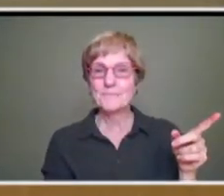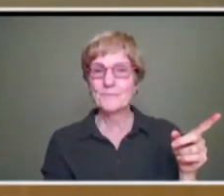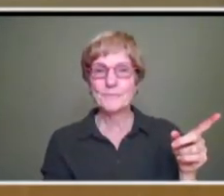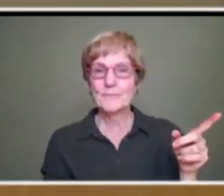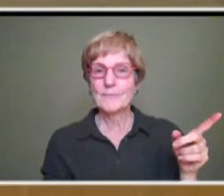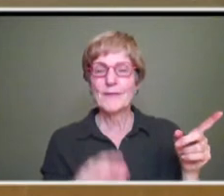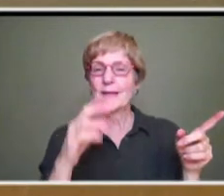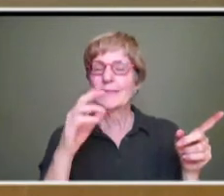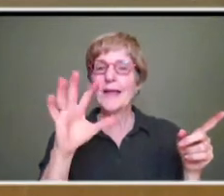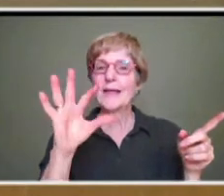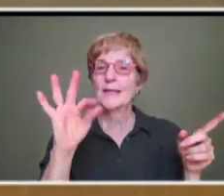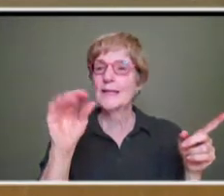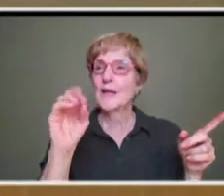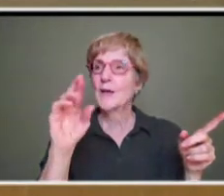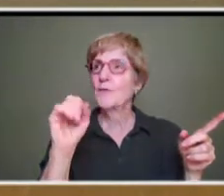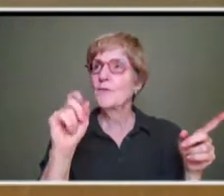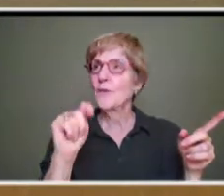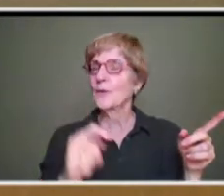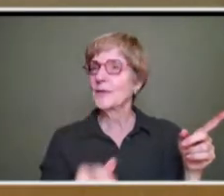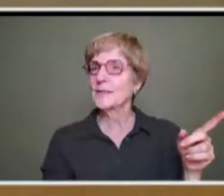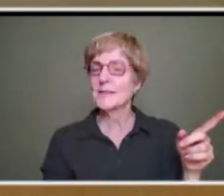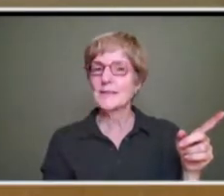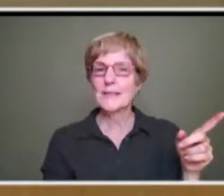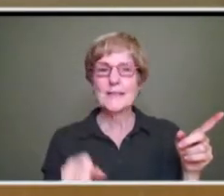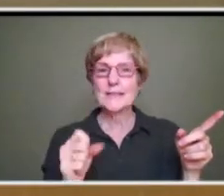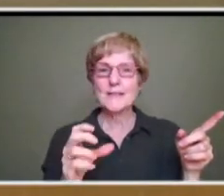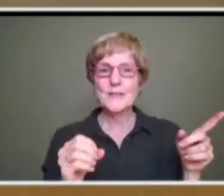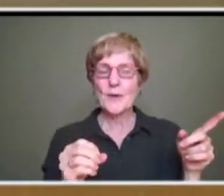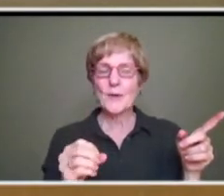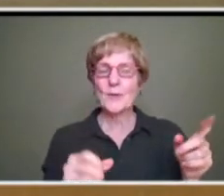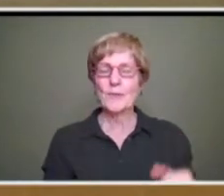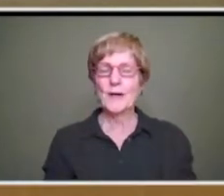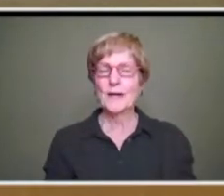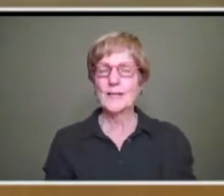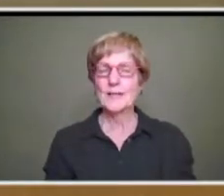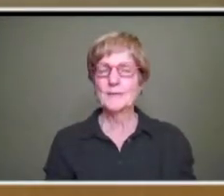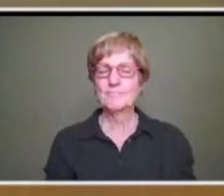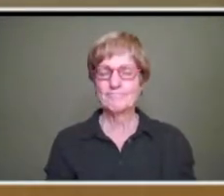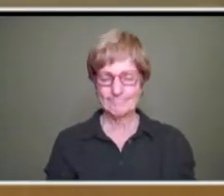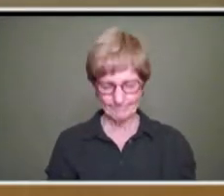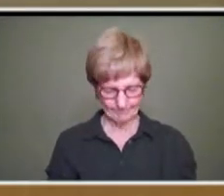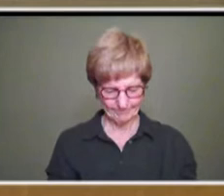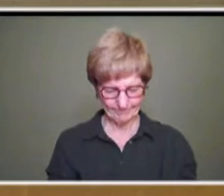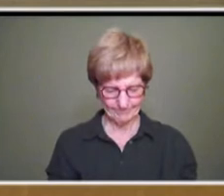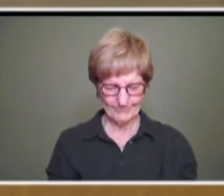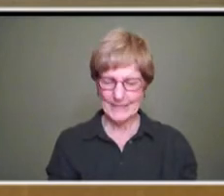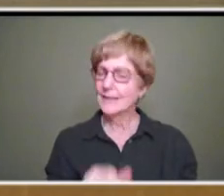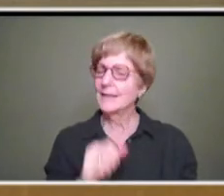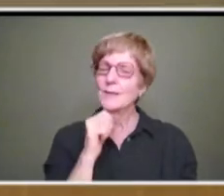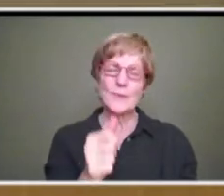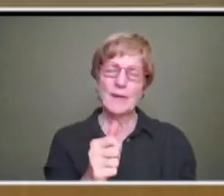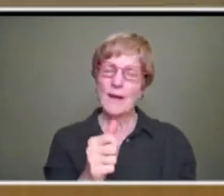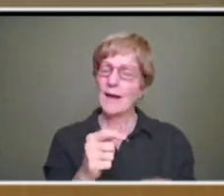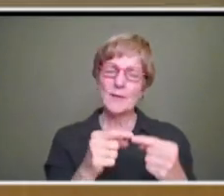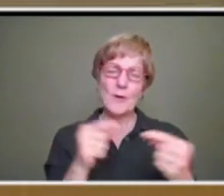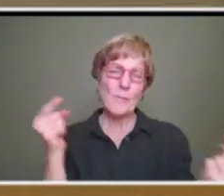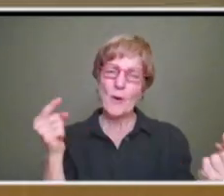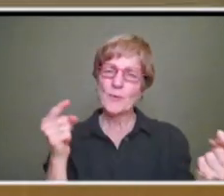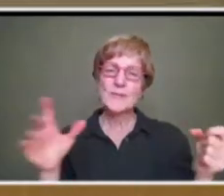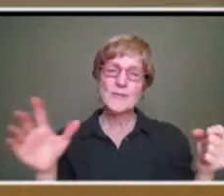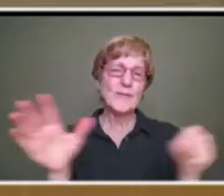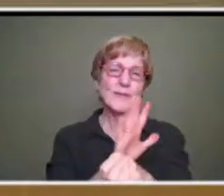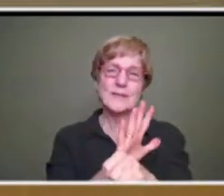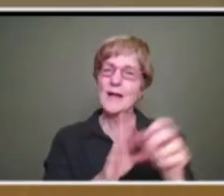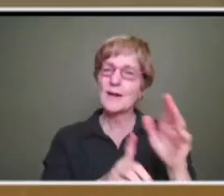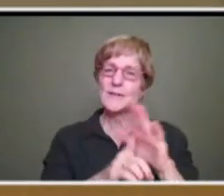Forest um so um we're not necessarily opposed to the entire development